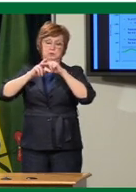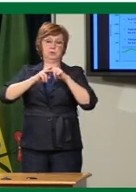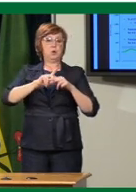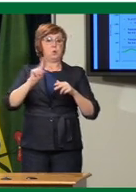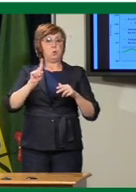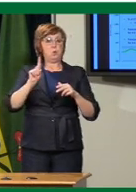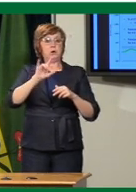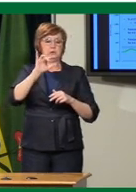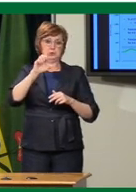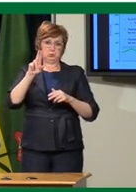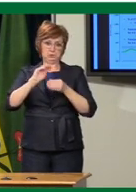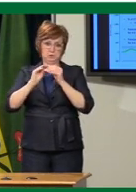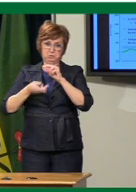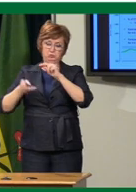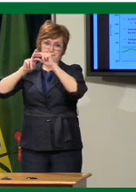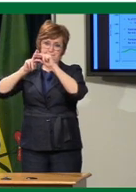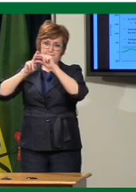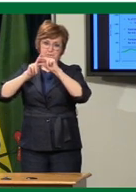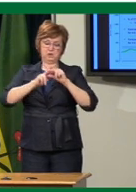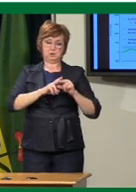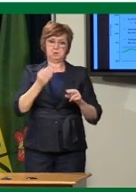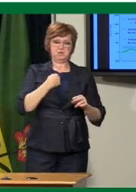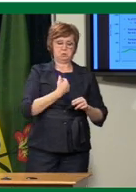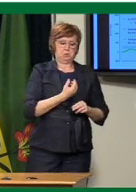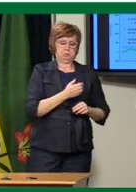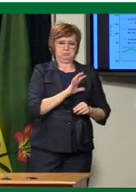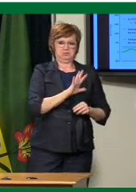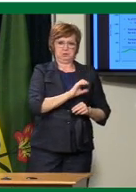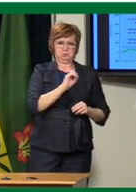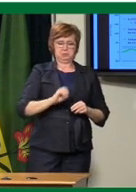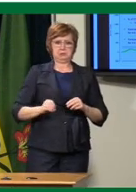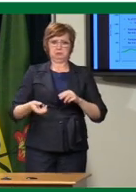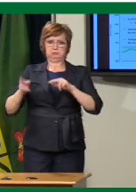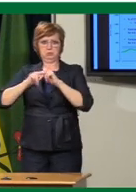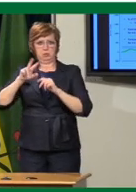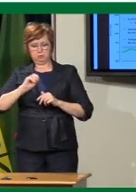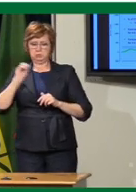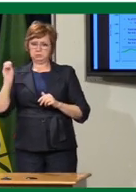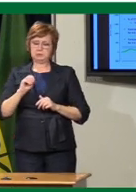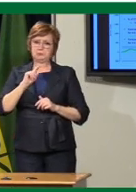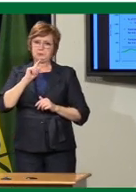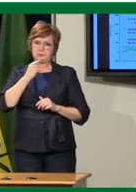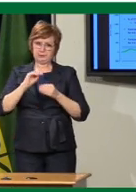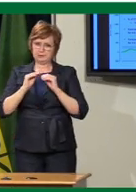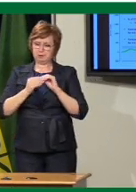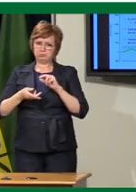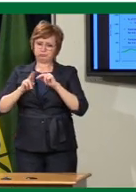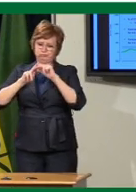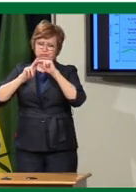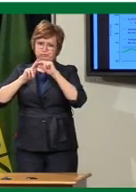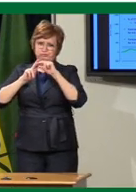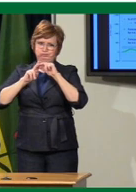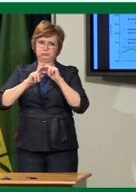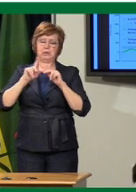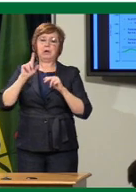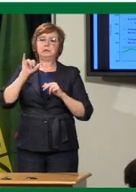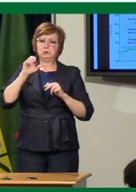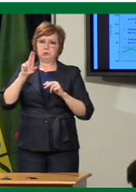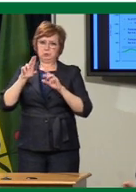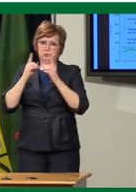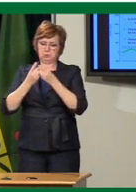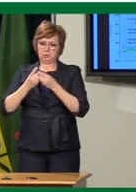ICU cases. Looking into the future, and Dr. Shahab provided an overview of the